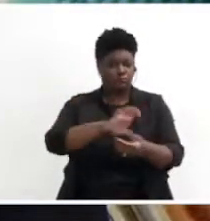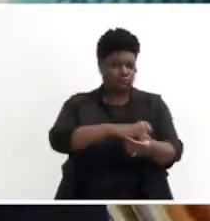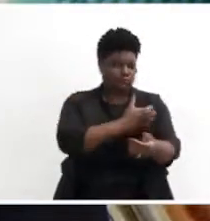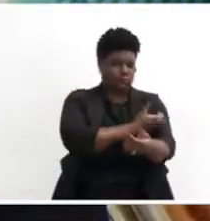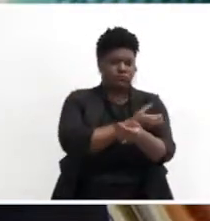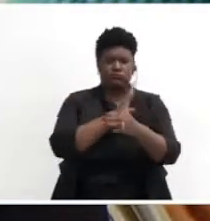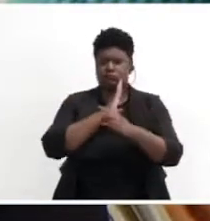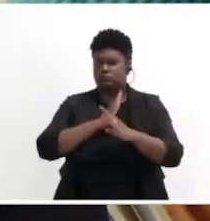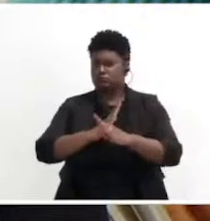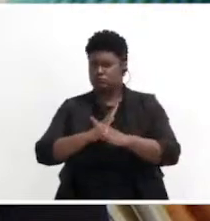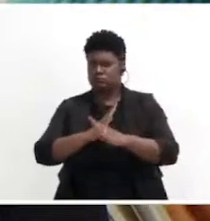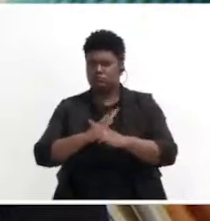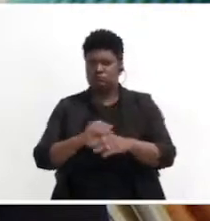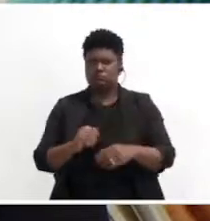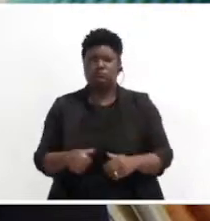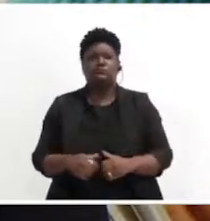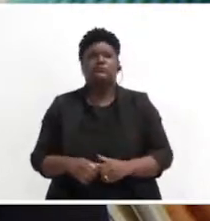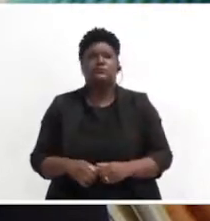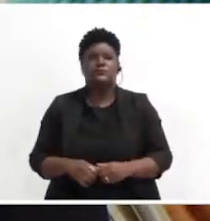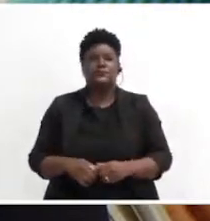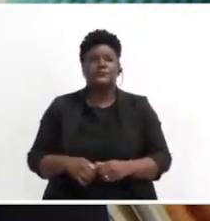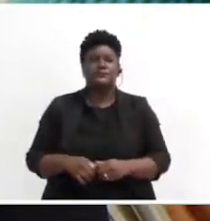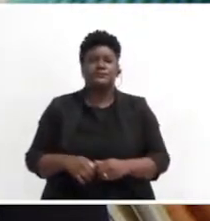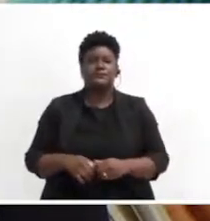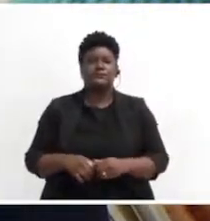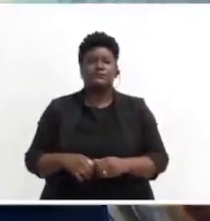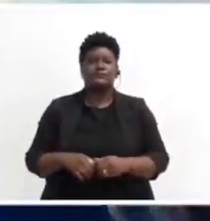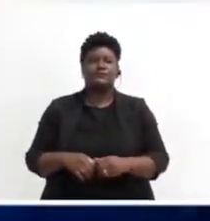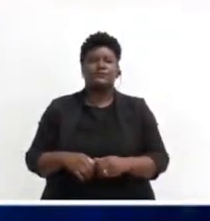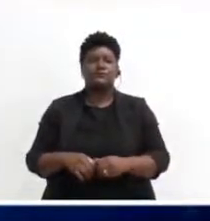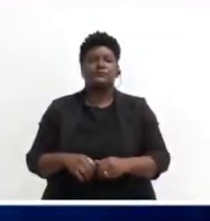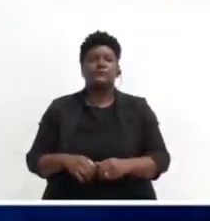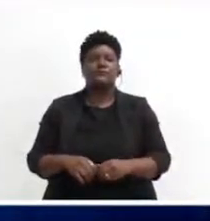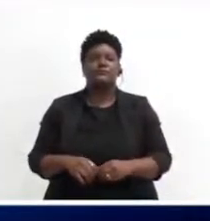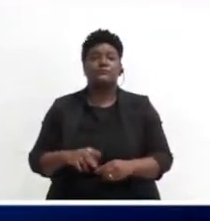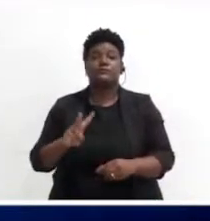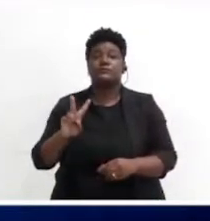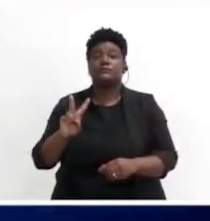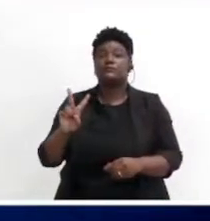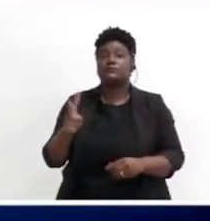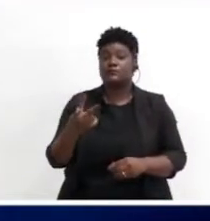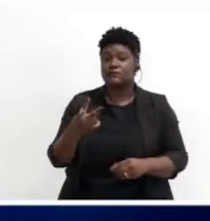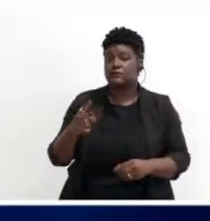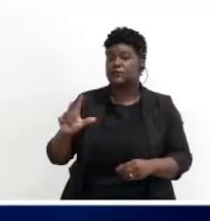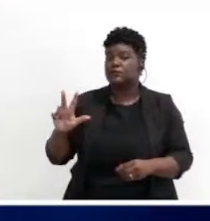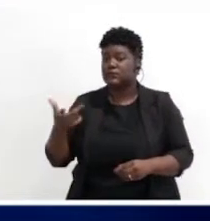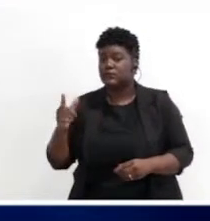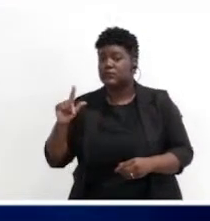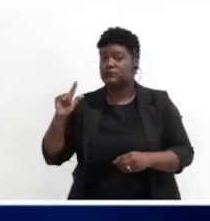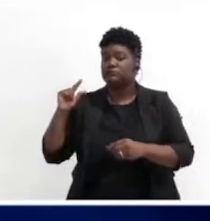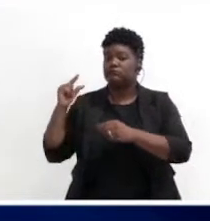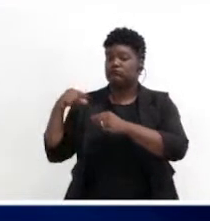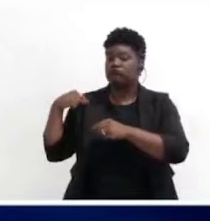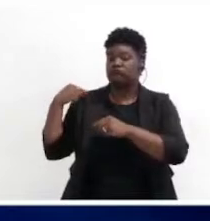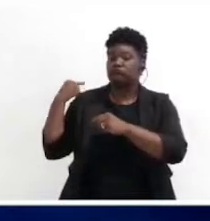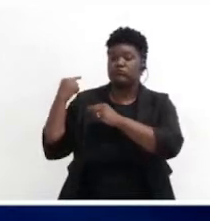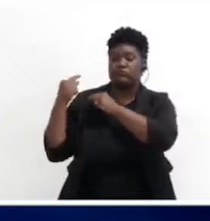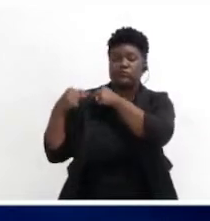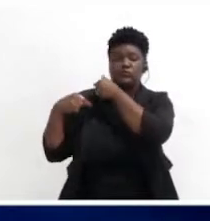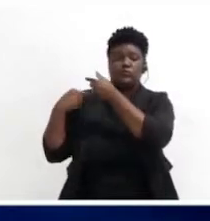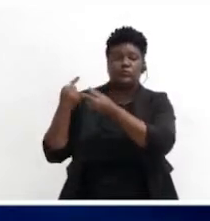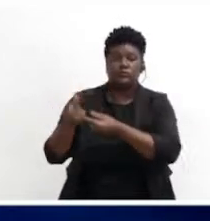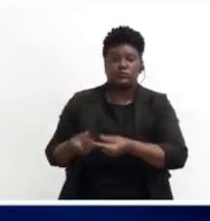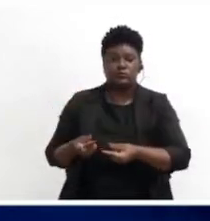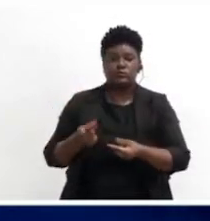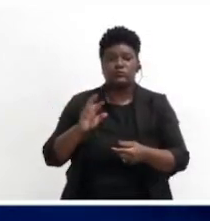So kind of the second generation and third generations for RDL. So RDL purpose sort of changed over time. So the